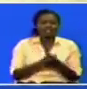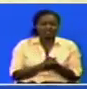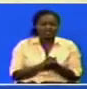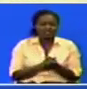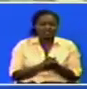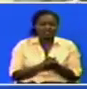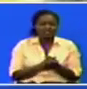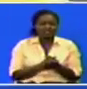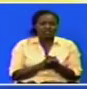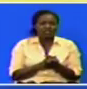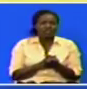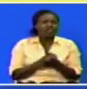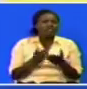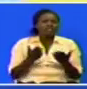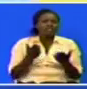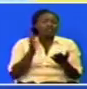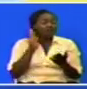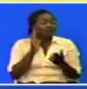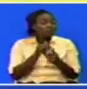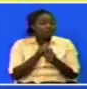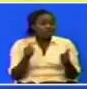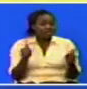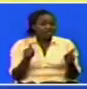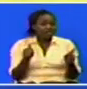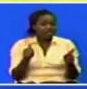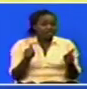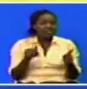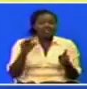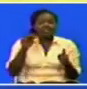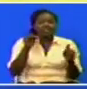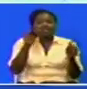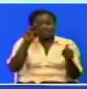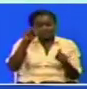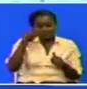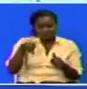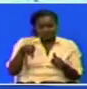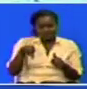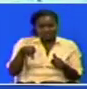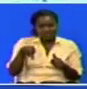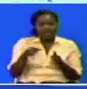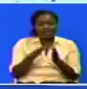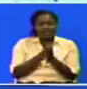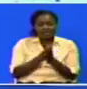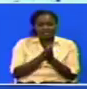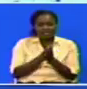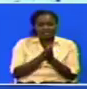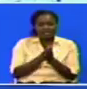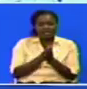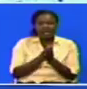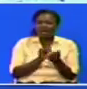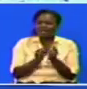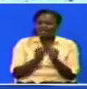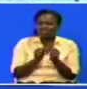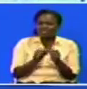Yes, Akisa Wandera, you've heard from Benjamin Washiali, Mheshimiwa here. And of course, a lot of activities happened